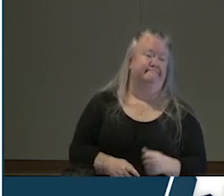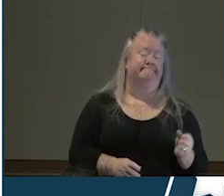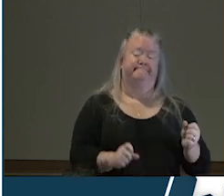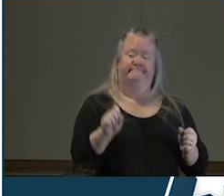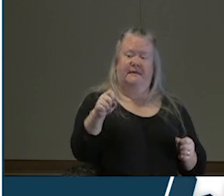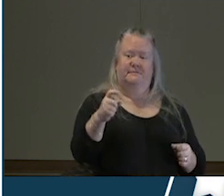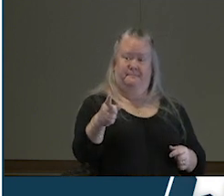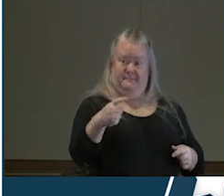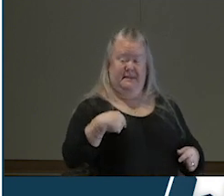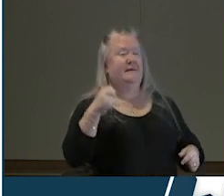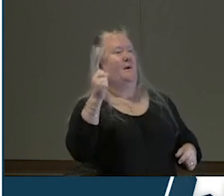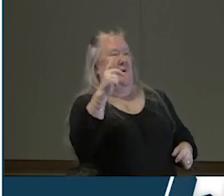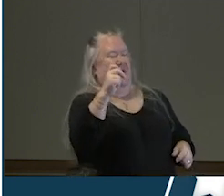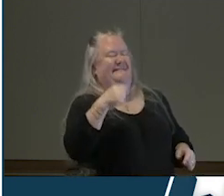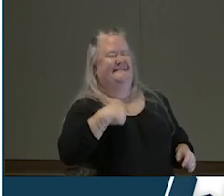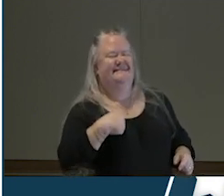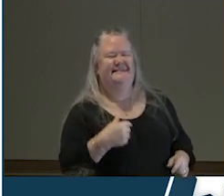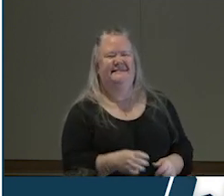Yes. Yeah. Okay, sir.